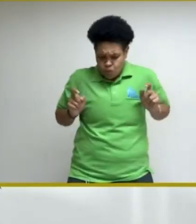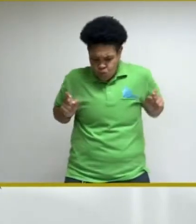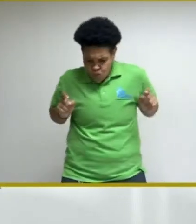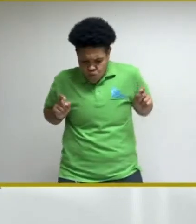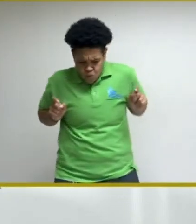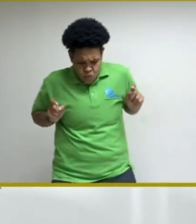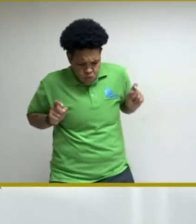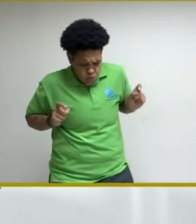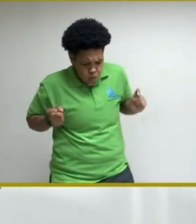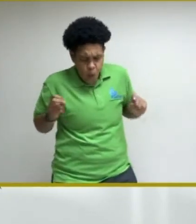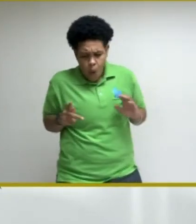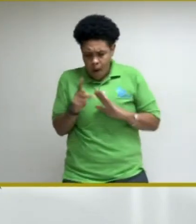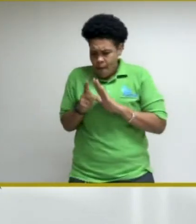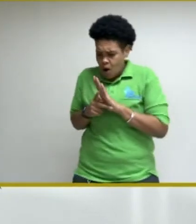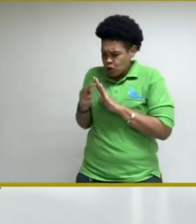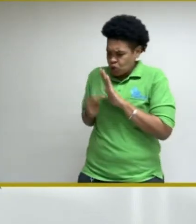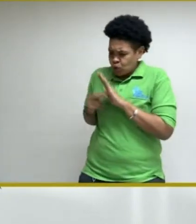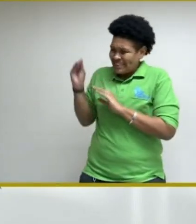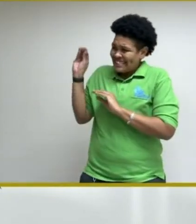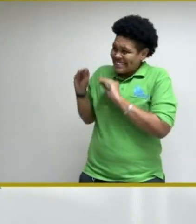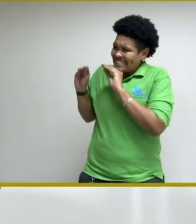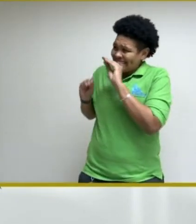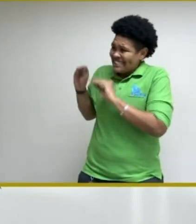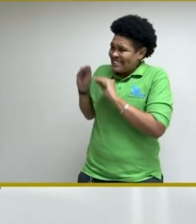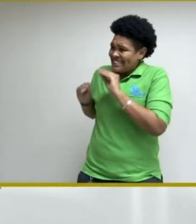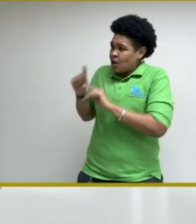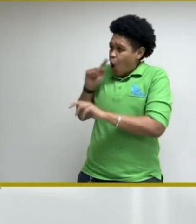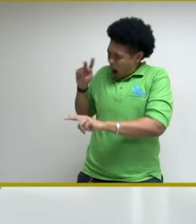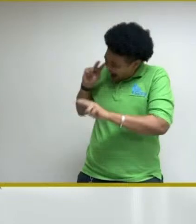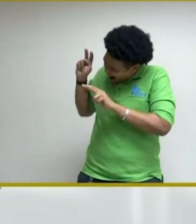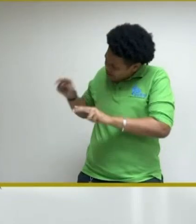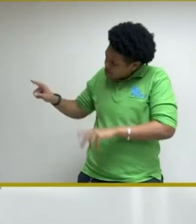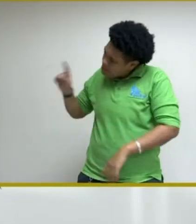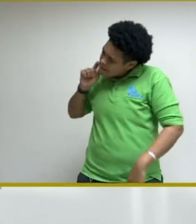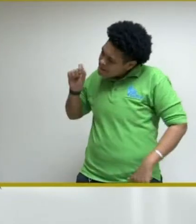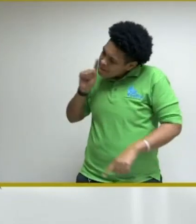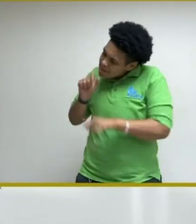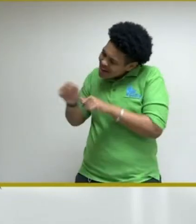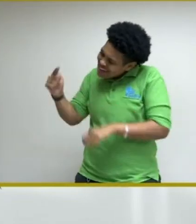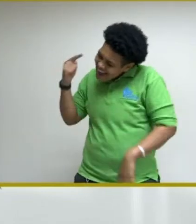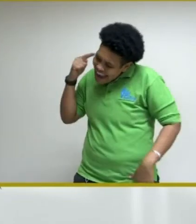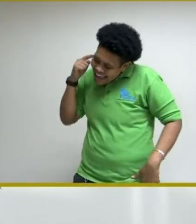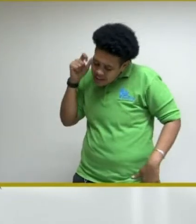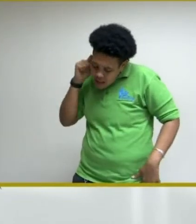it is through policy or enforcement, the